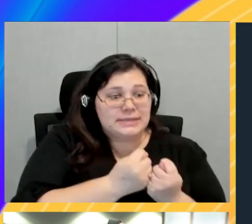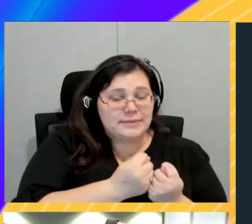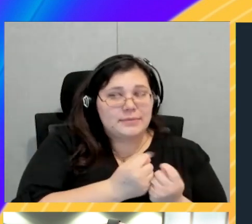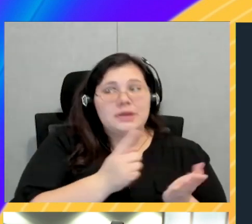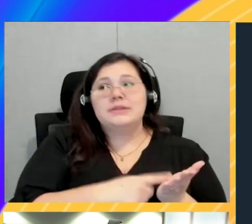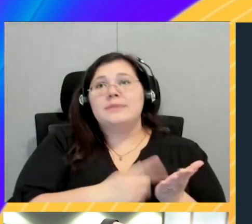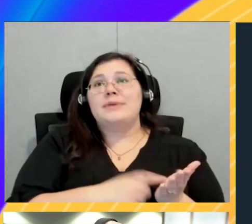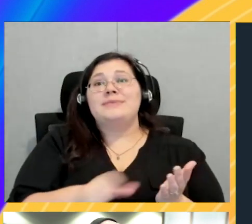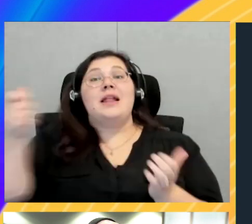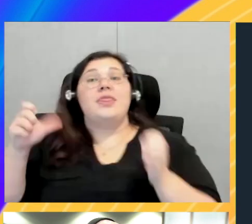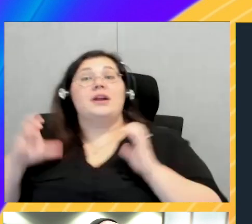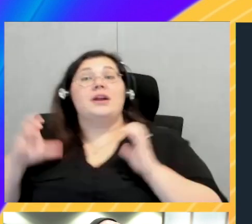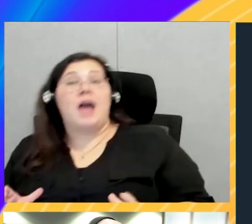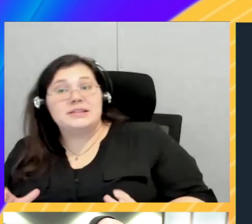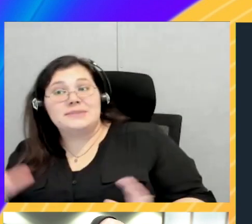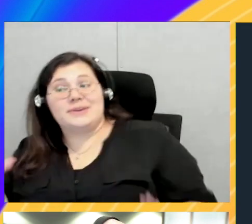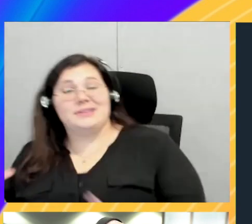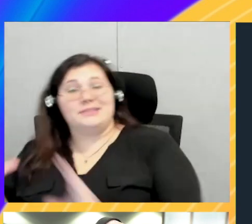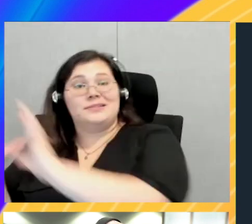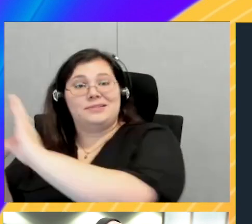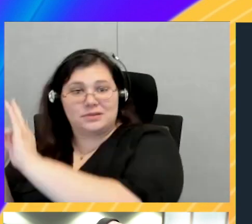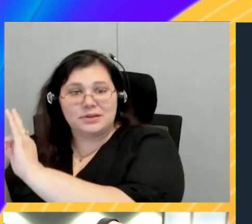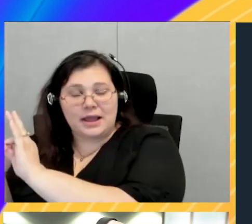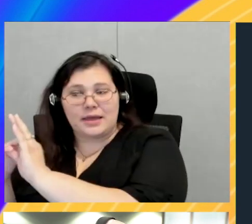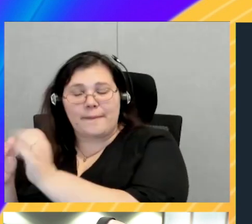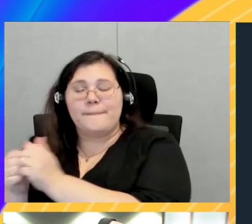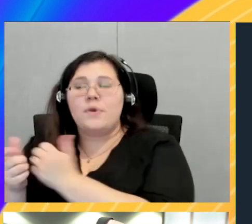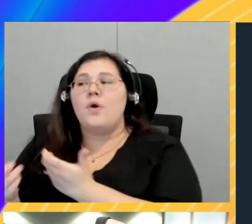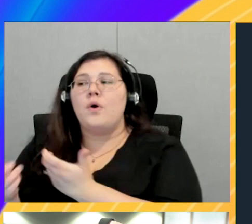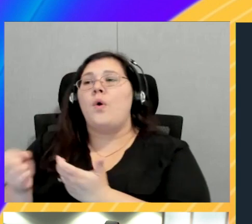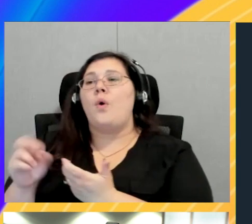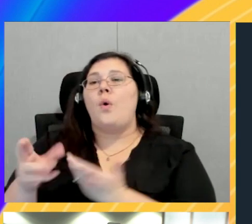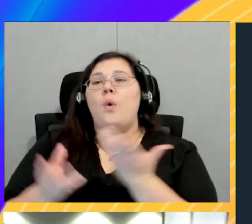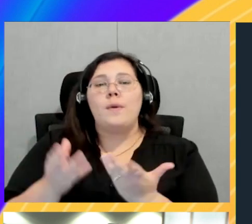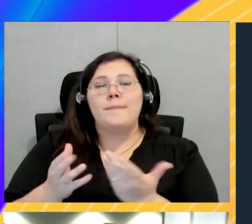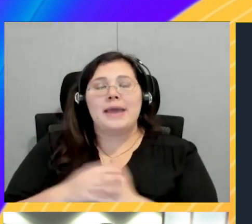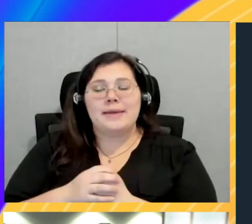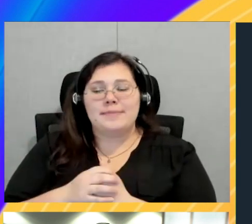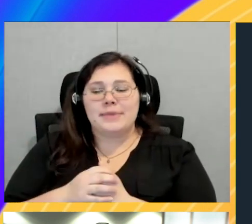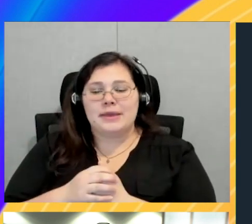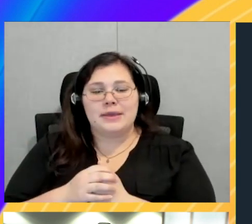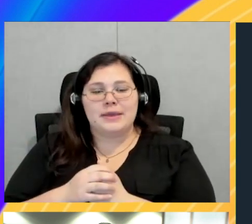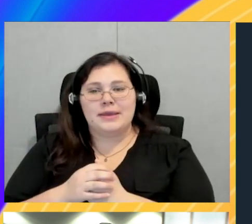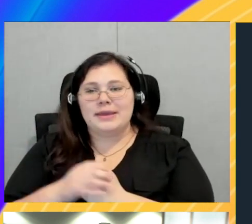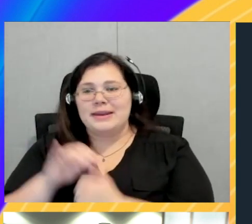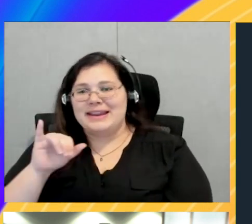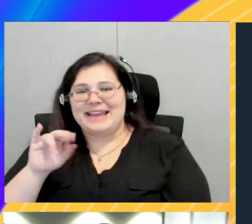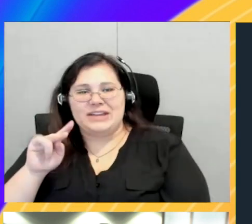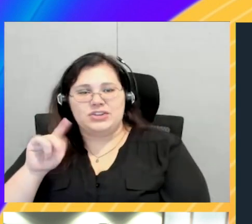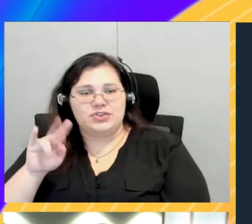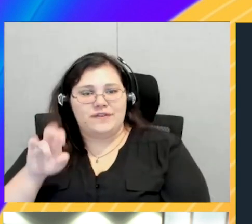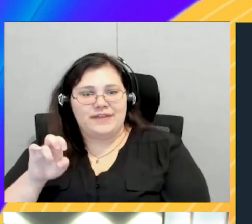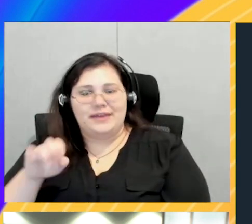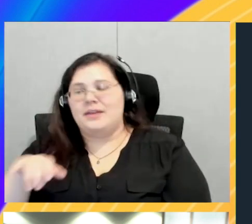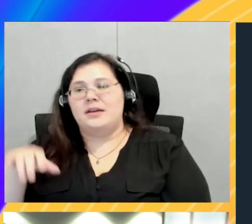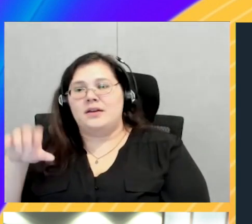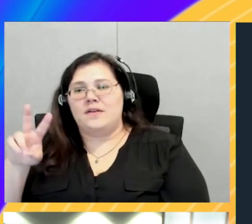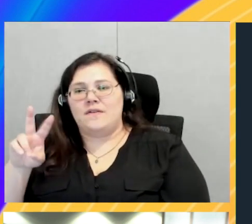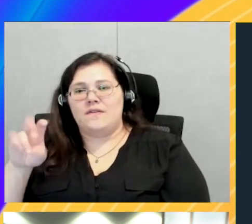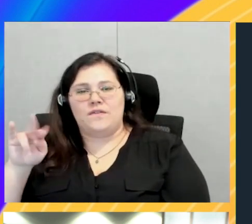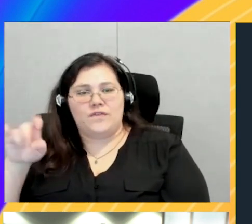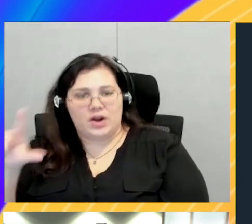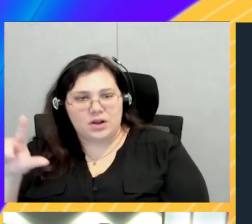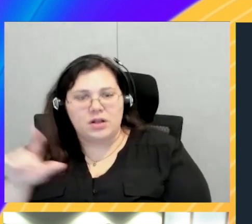Amazon employees with another customer, or they are in an industry vertical. Yeah, and it's a good point that you bring up, where there's a lot